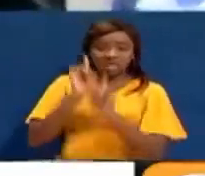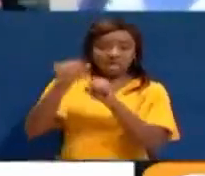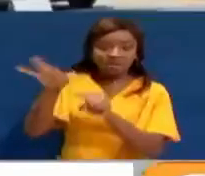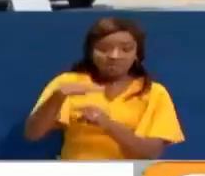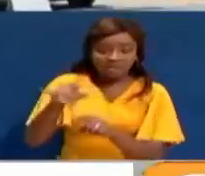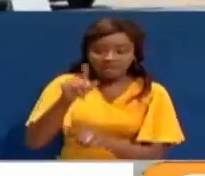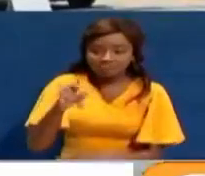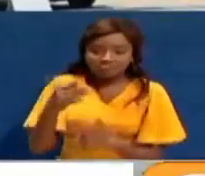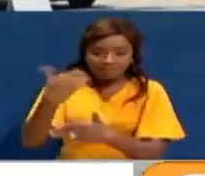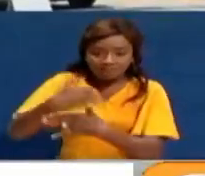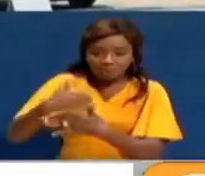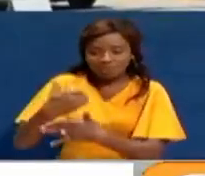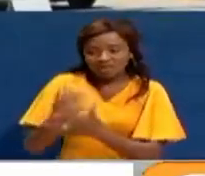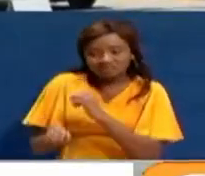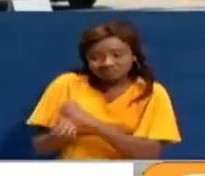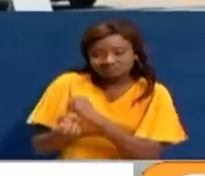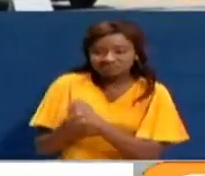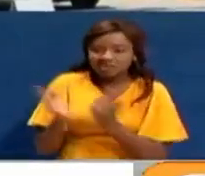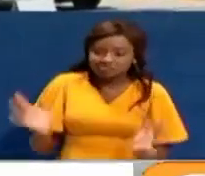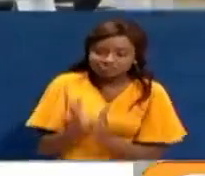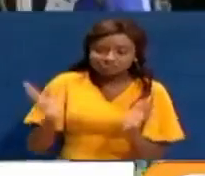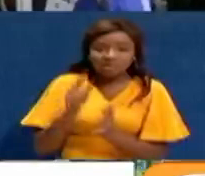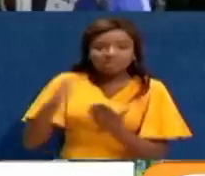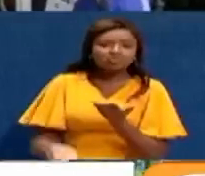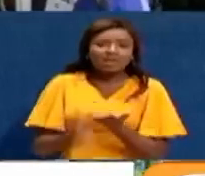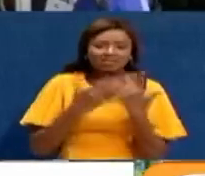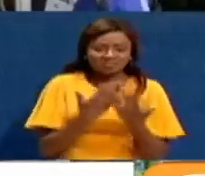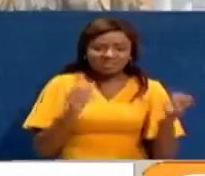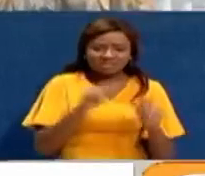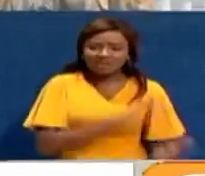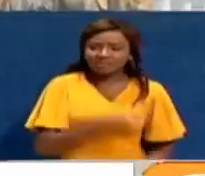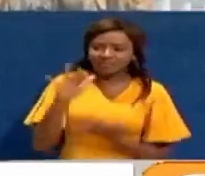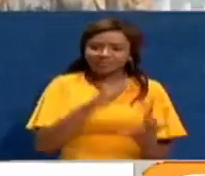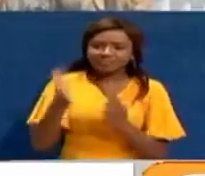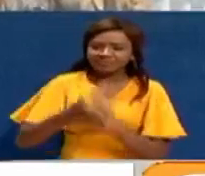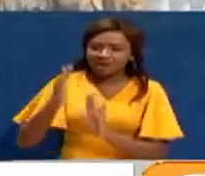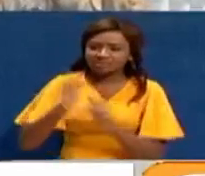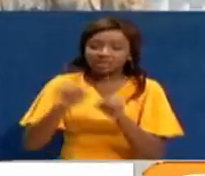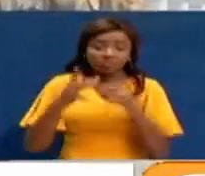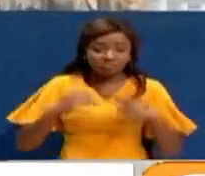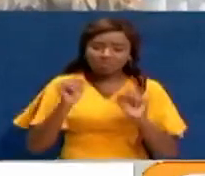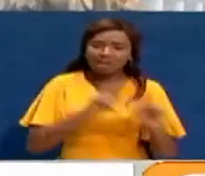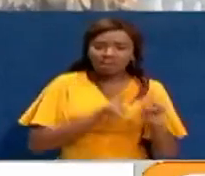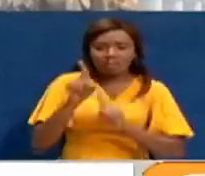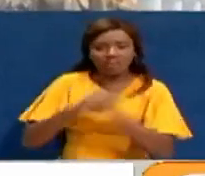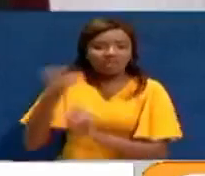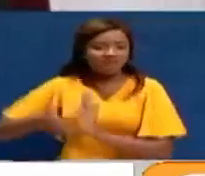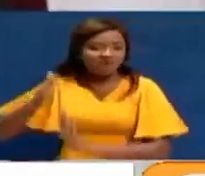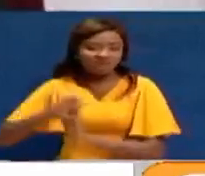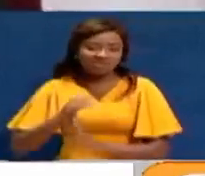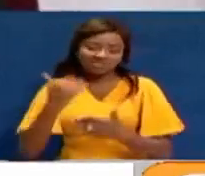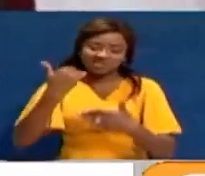Elegu one-stop border post yesterday. This is set to expedite the movement of goods and people and reduce transport costs across national